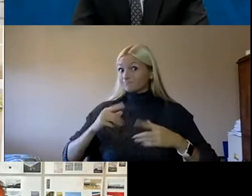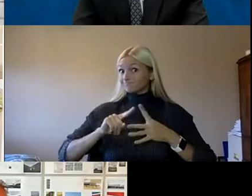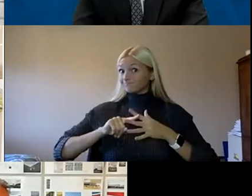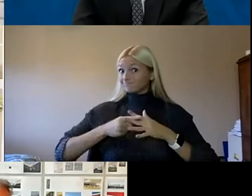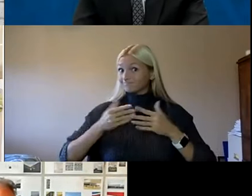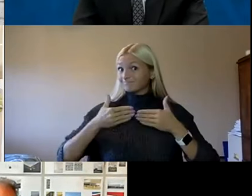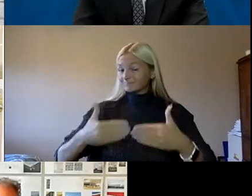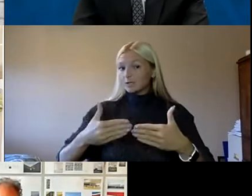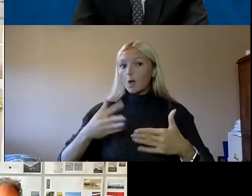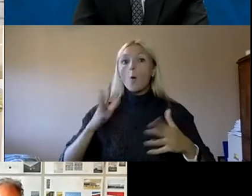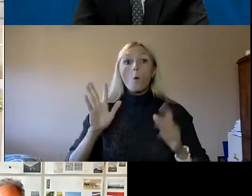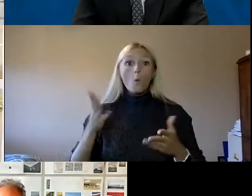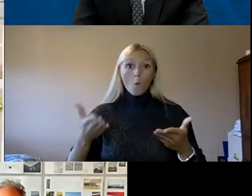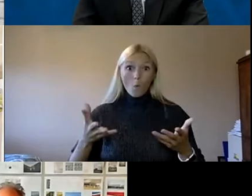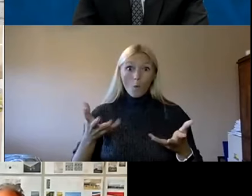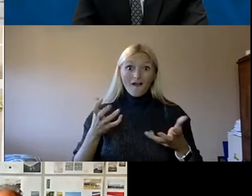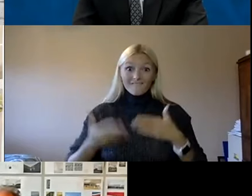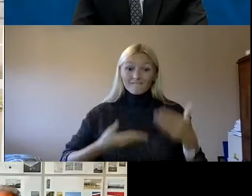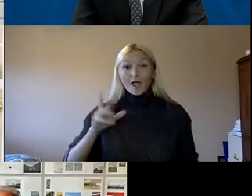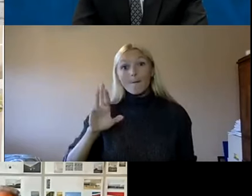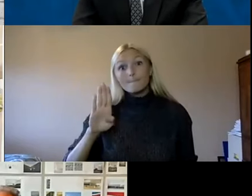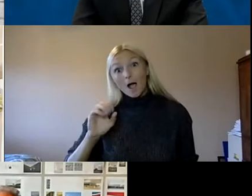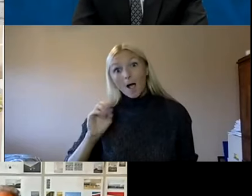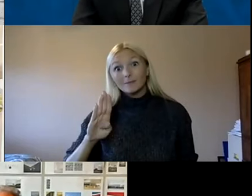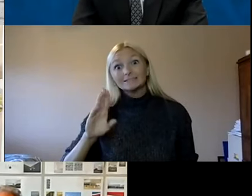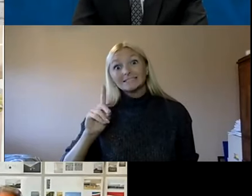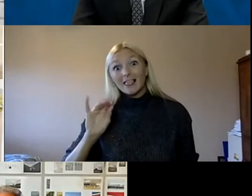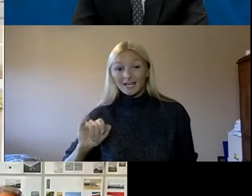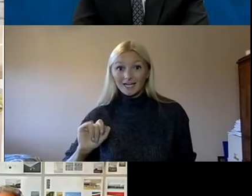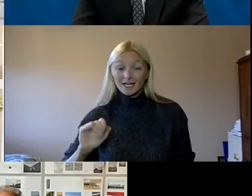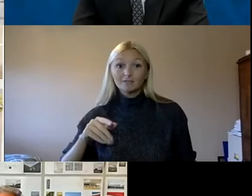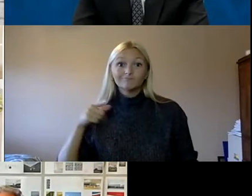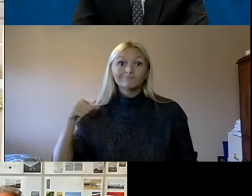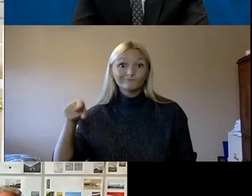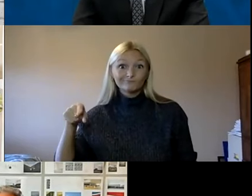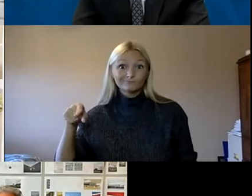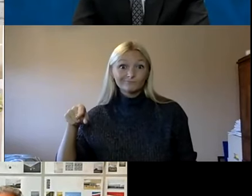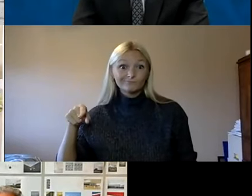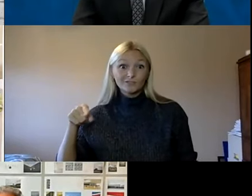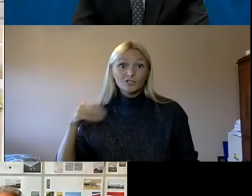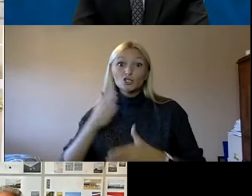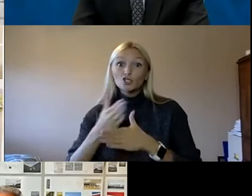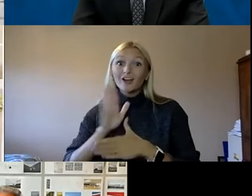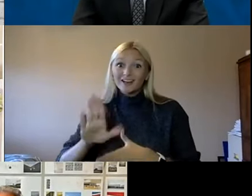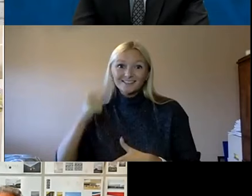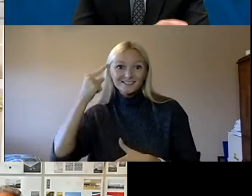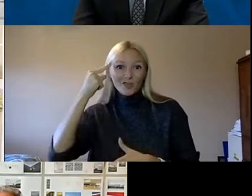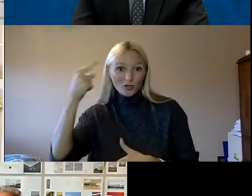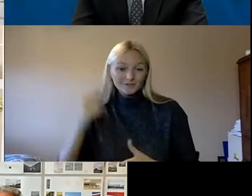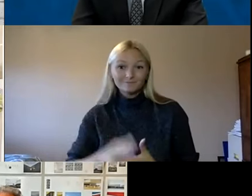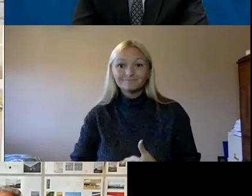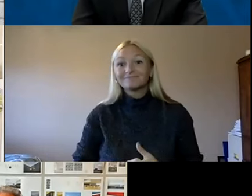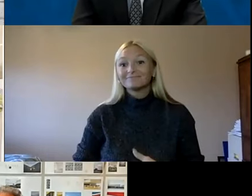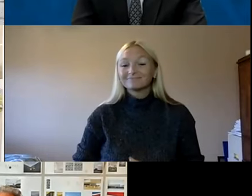presentations, I would like to invite Dr. Robert Dillon, our district superintendent here at Nassau-Boeses, to share his thoughts. So Dr.